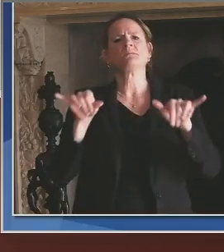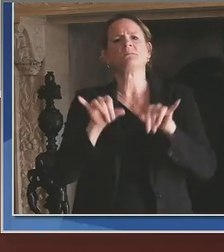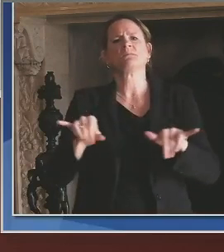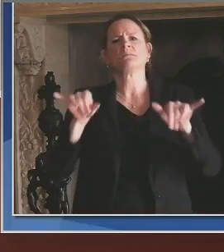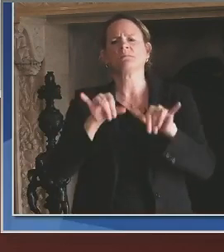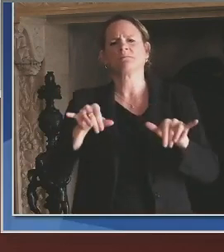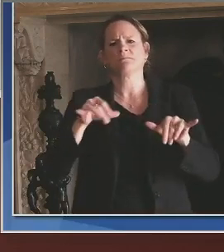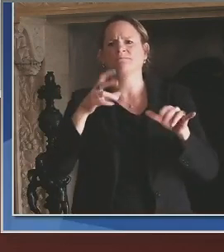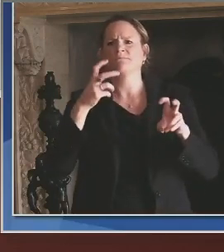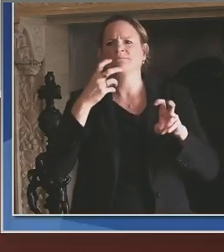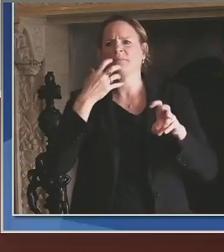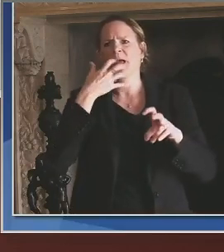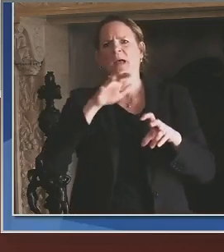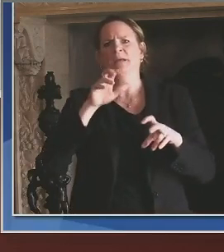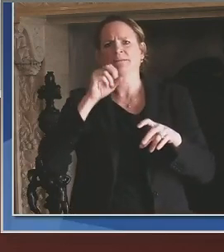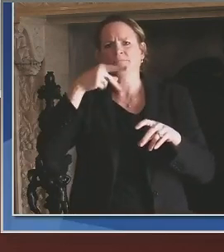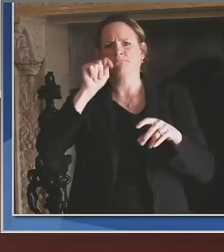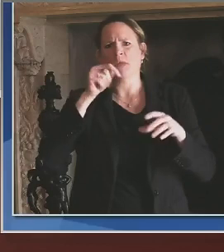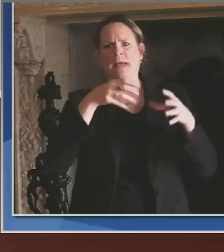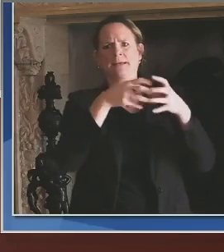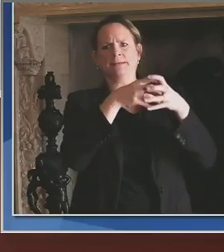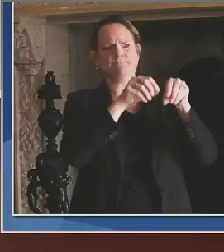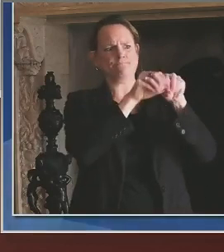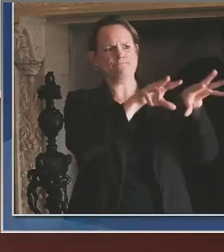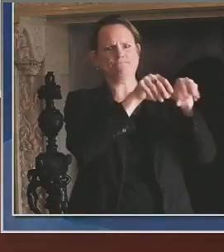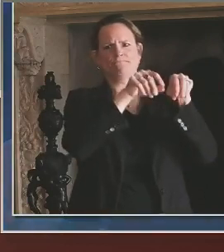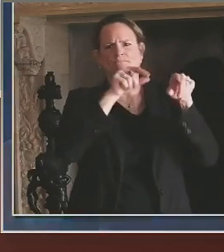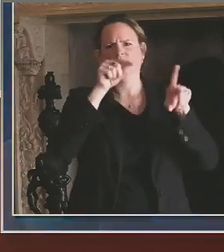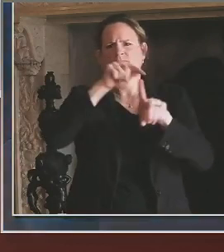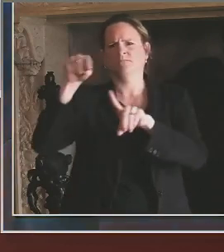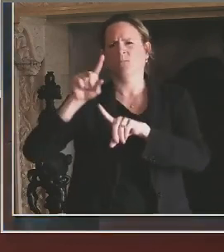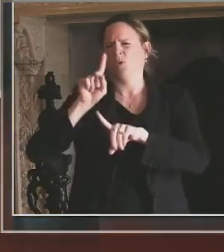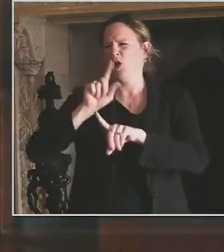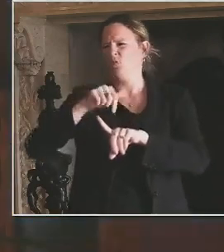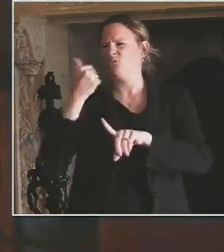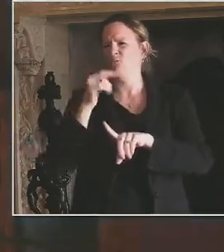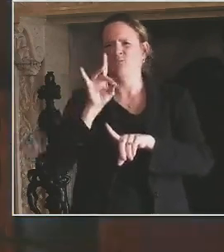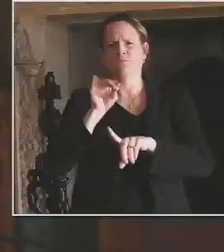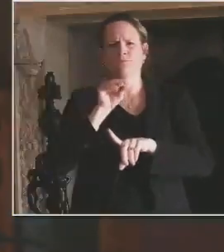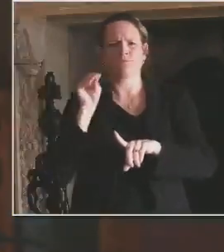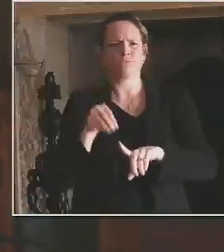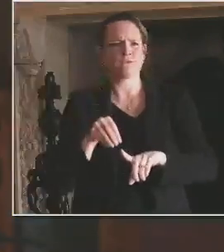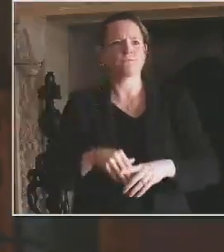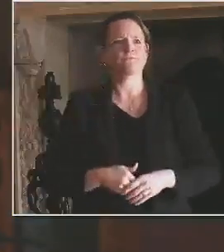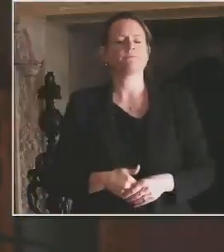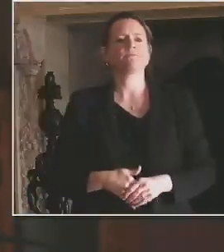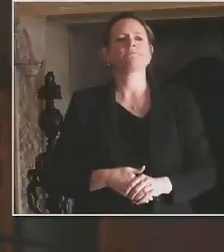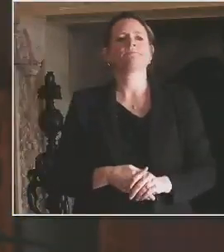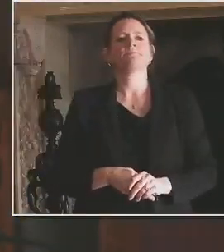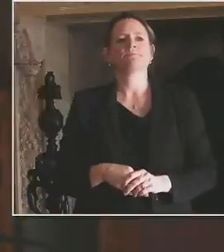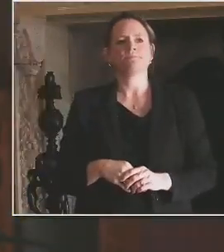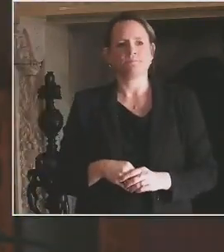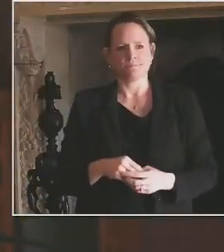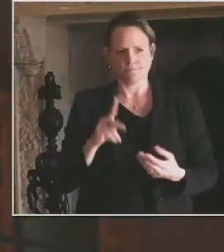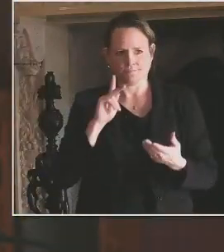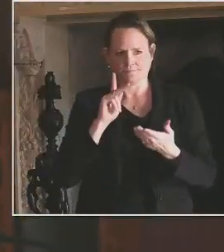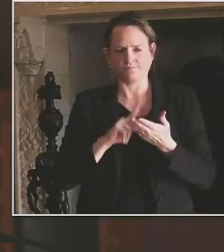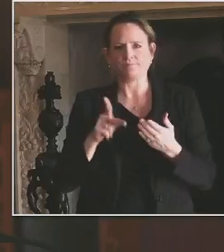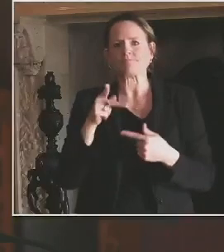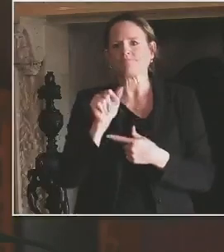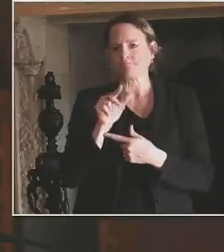that gathering category? Mm-hmm. That is a great question, and I, off the top of my head, I will tell you